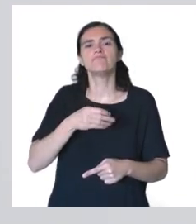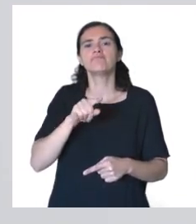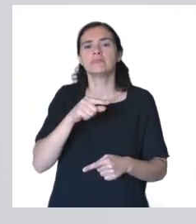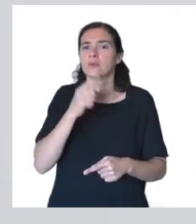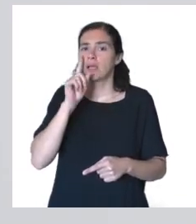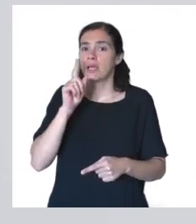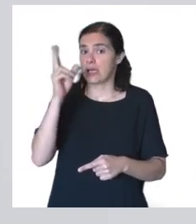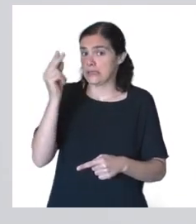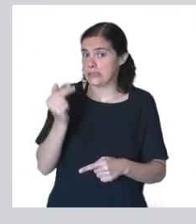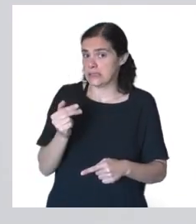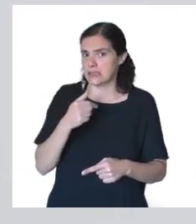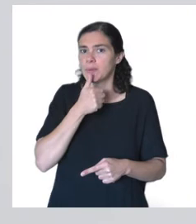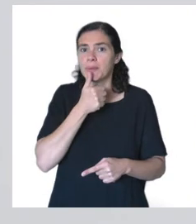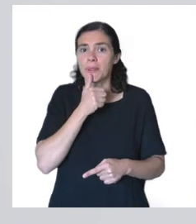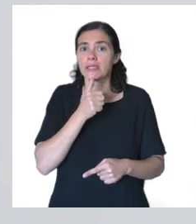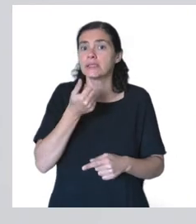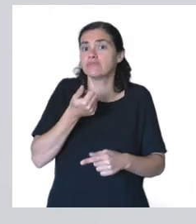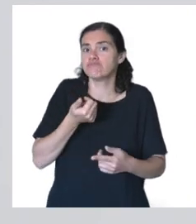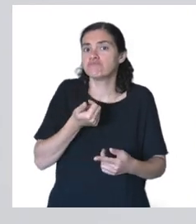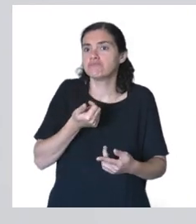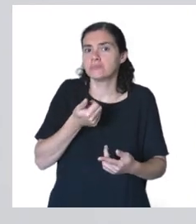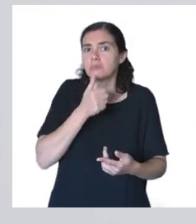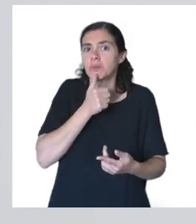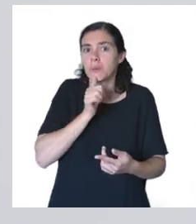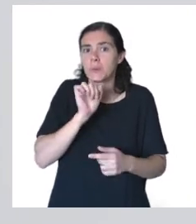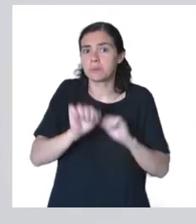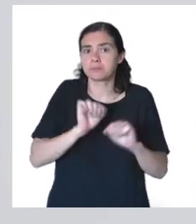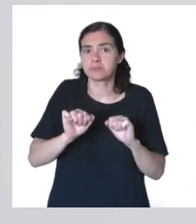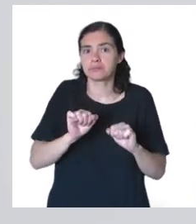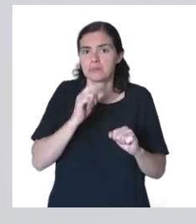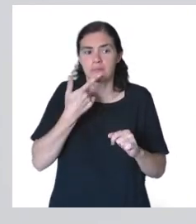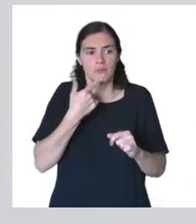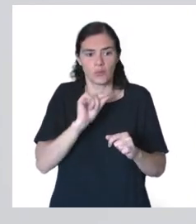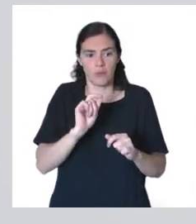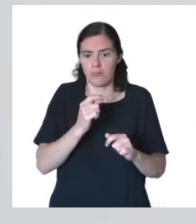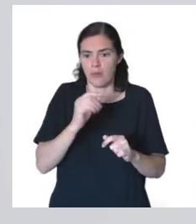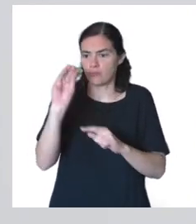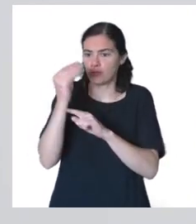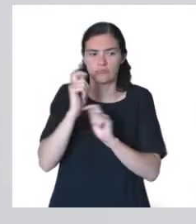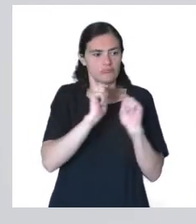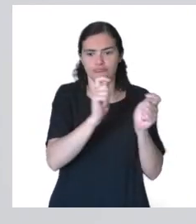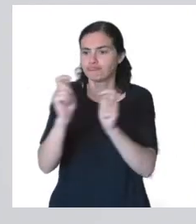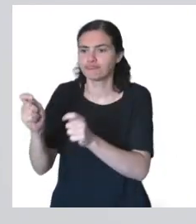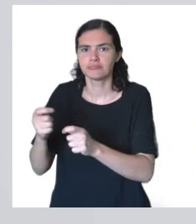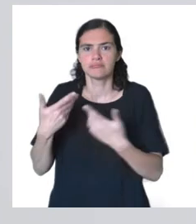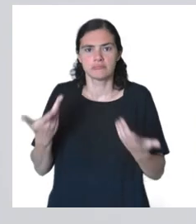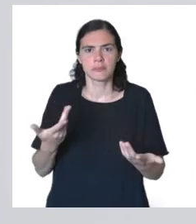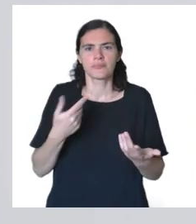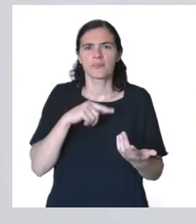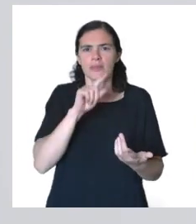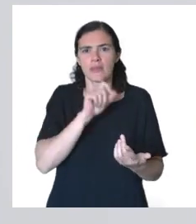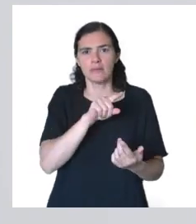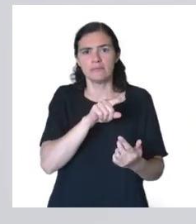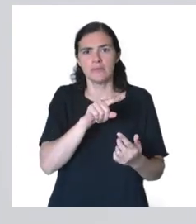artist who, of course, decided that his choice, the fact that he decided to name an object as a